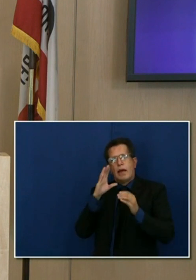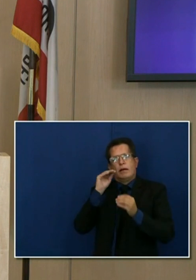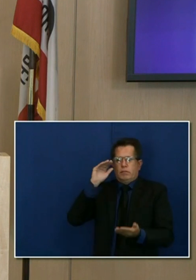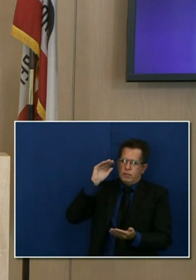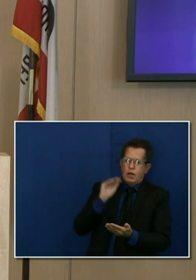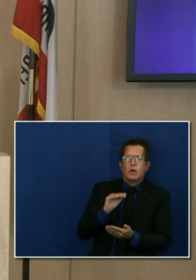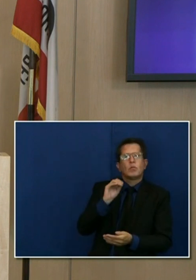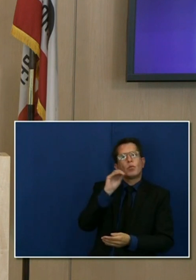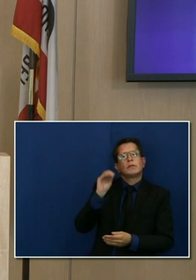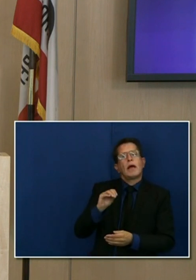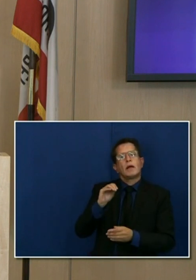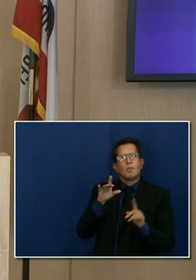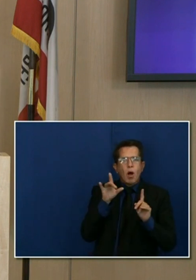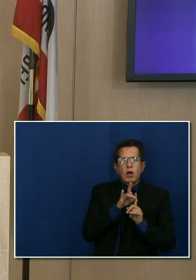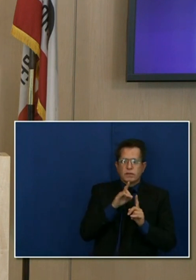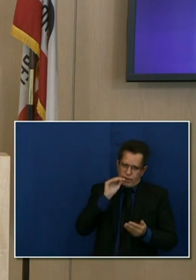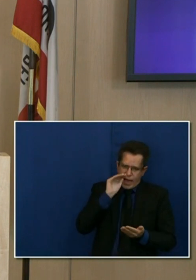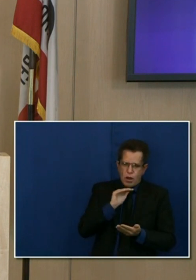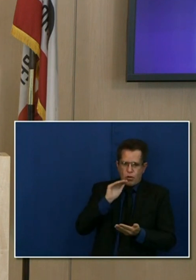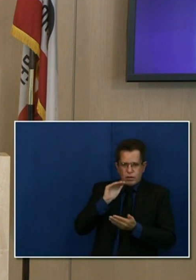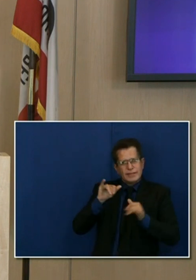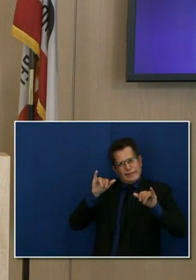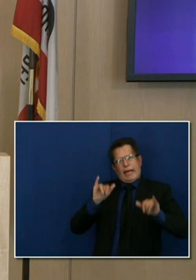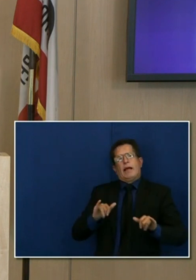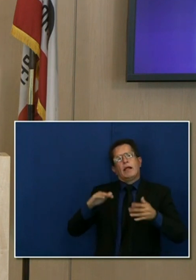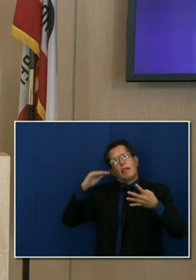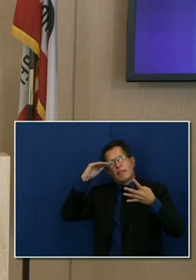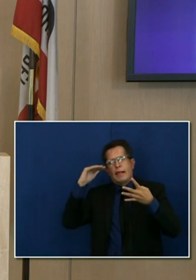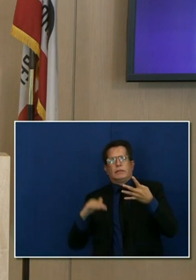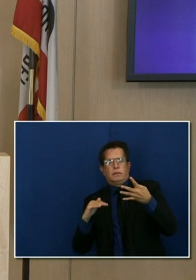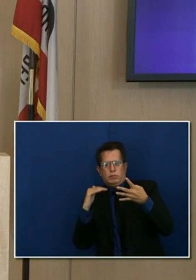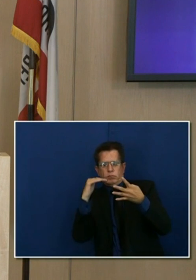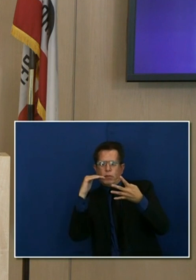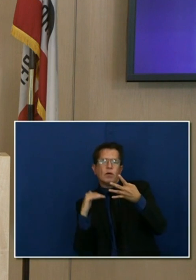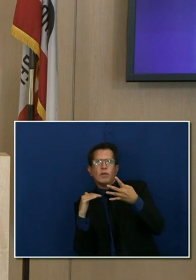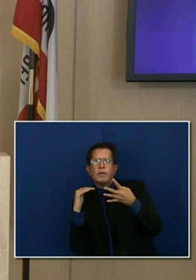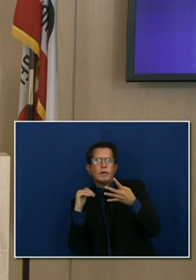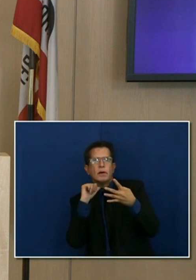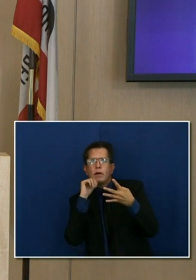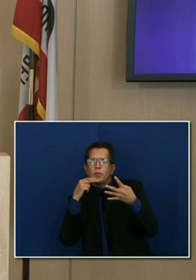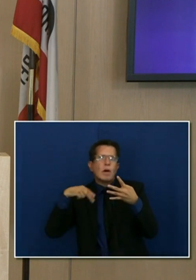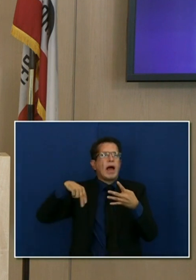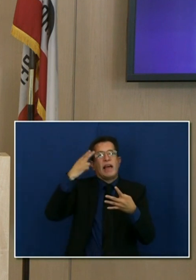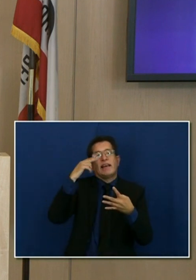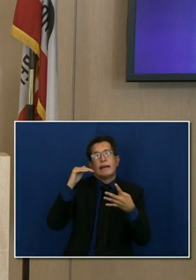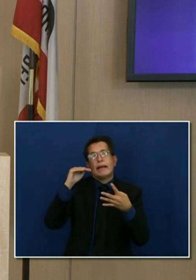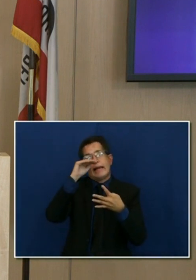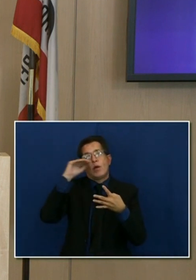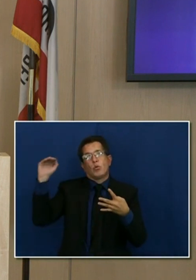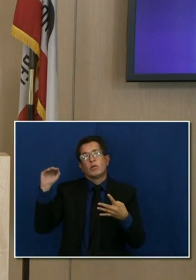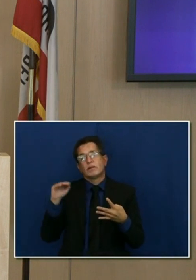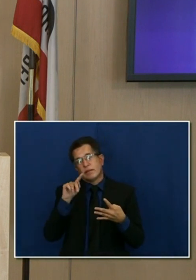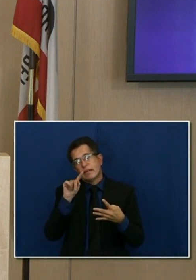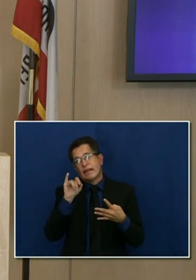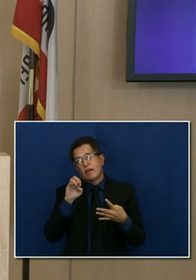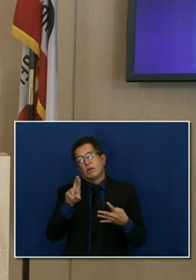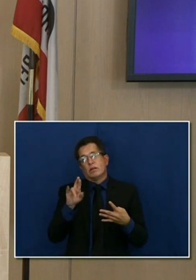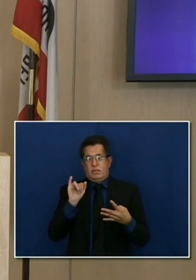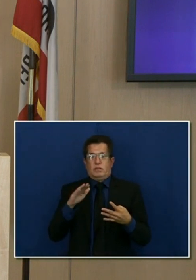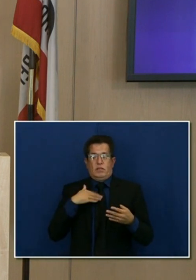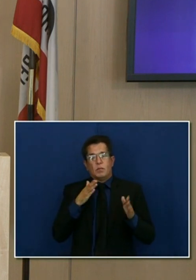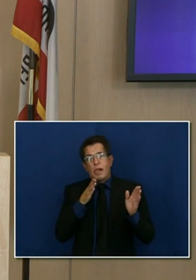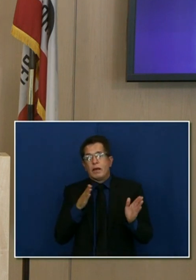positivity to ensure that we stay in a less restrictive tier. So I would now like to